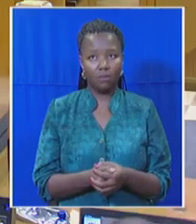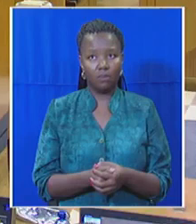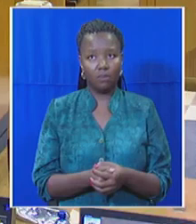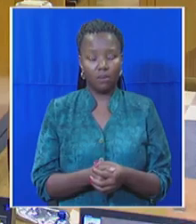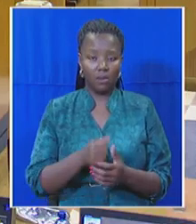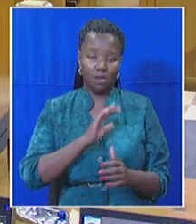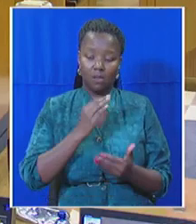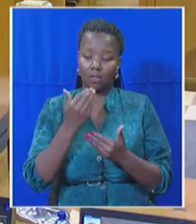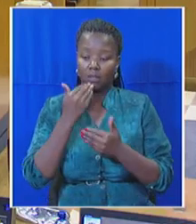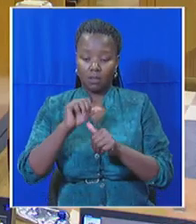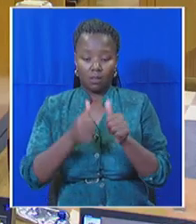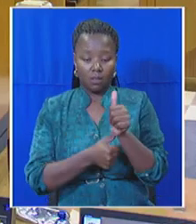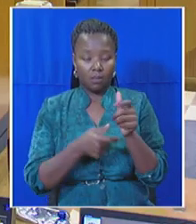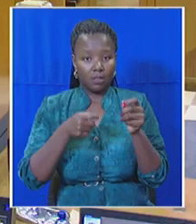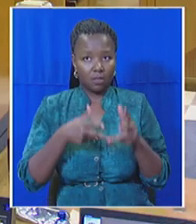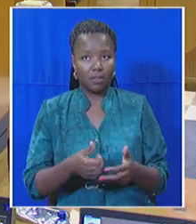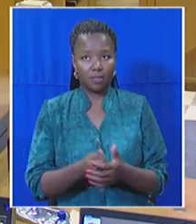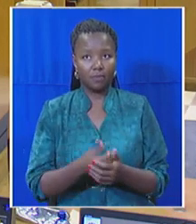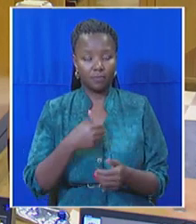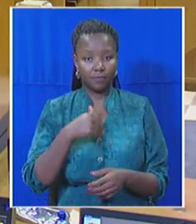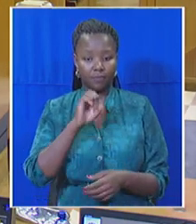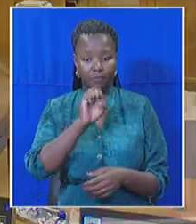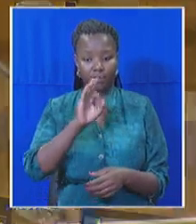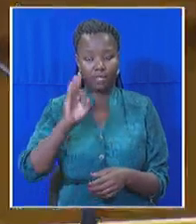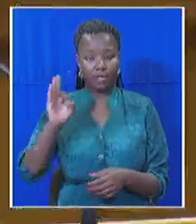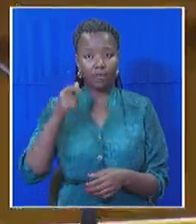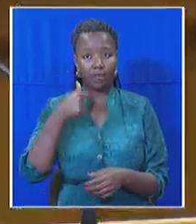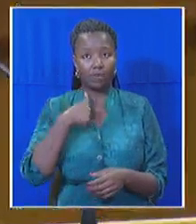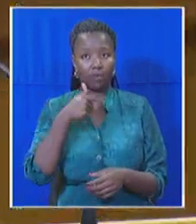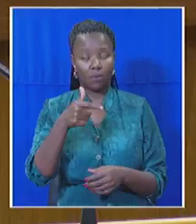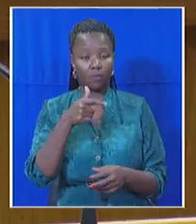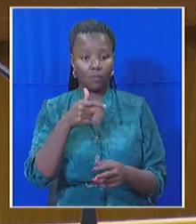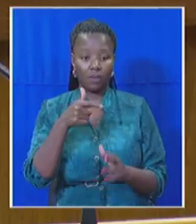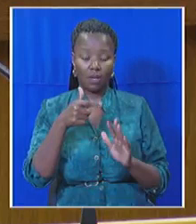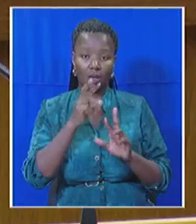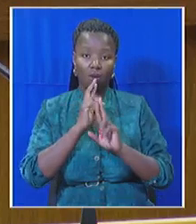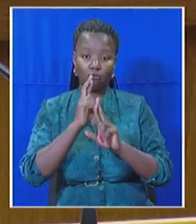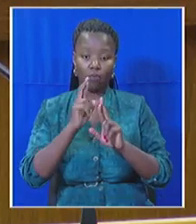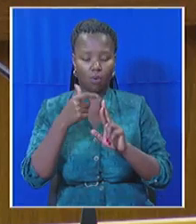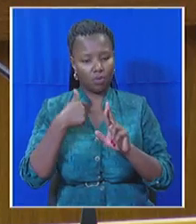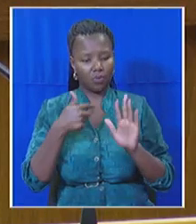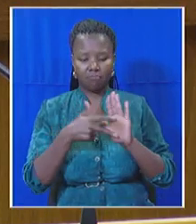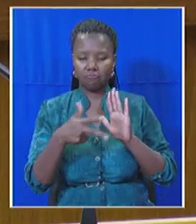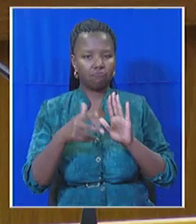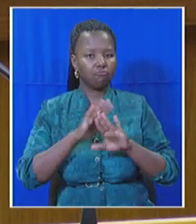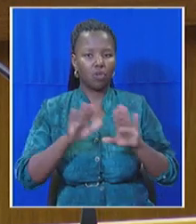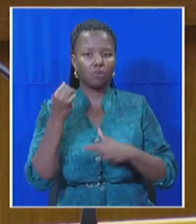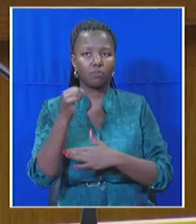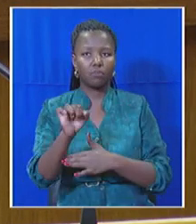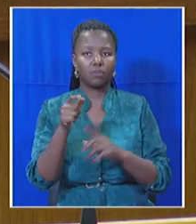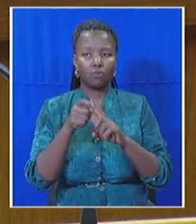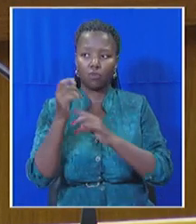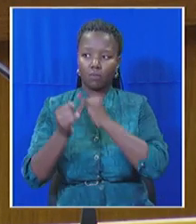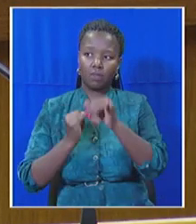Thank you, Deputy Speaker. The FF rejects the adoption of the budget review and recommendation reports from the International Relations